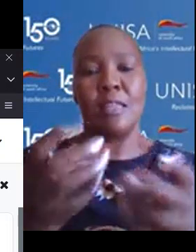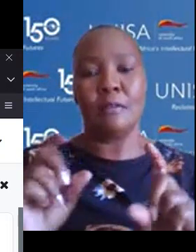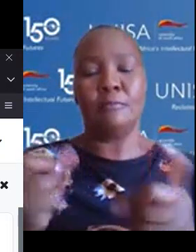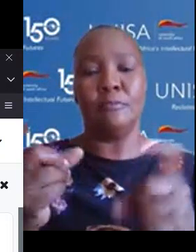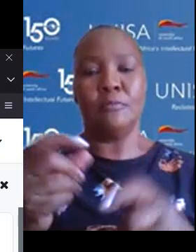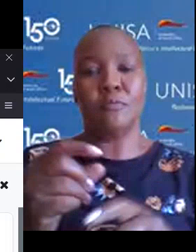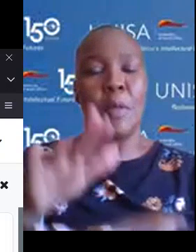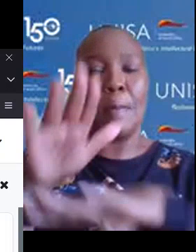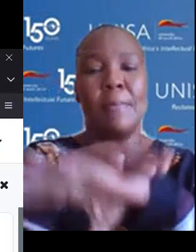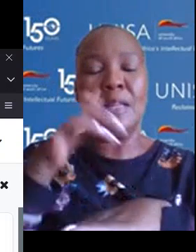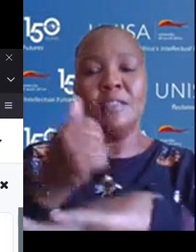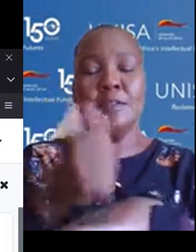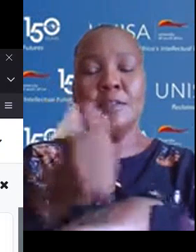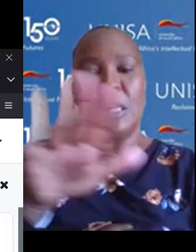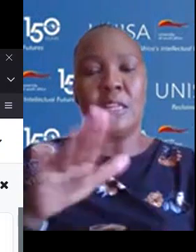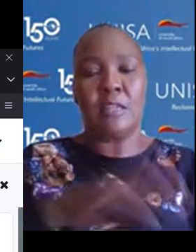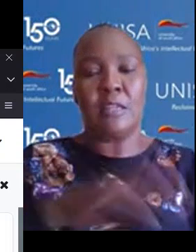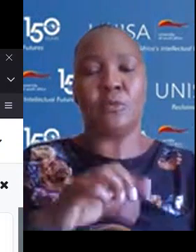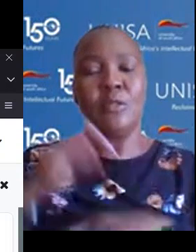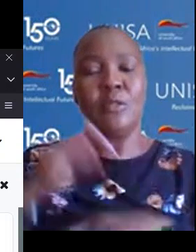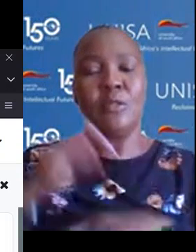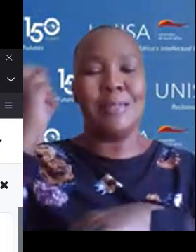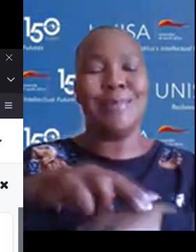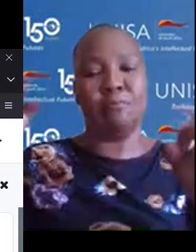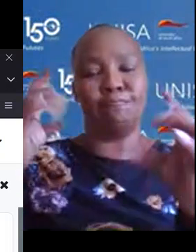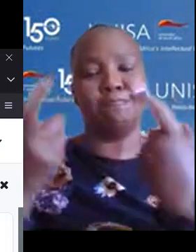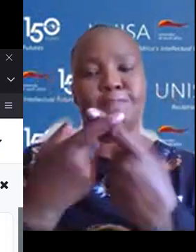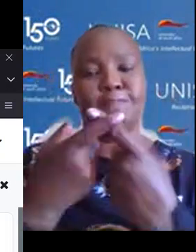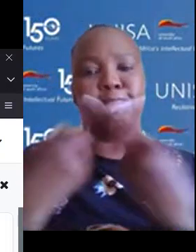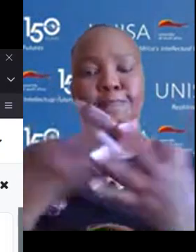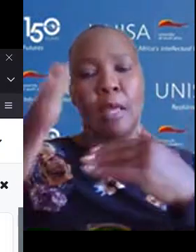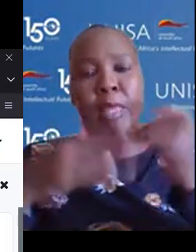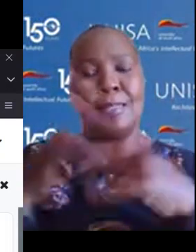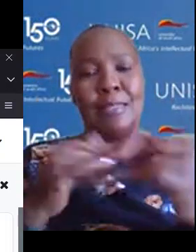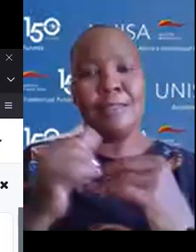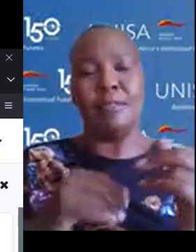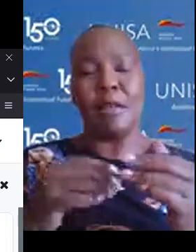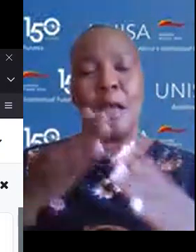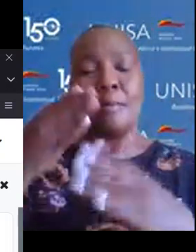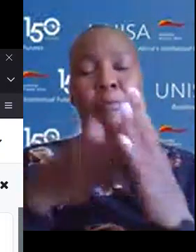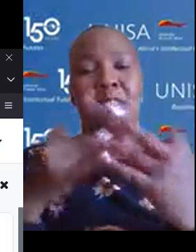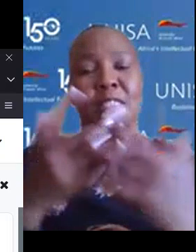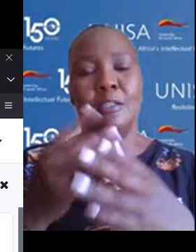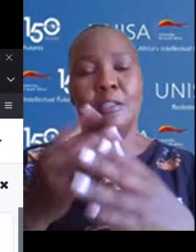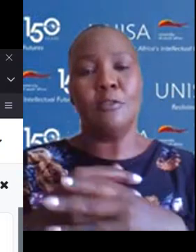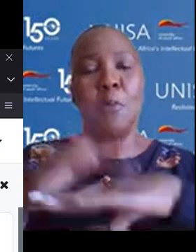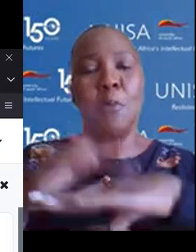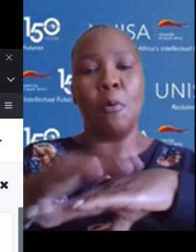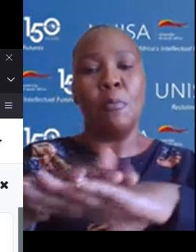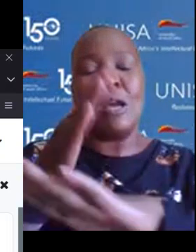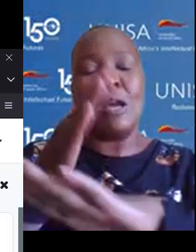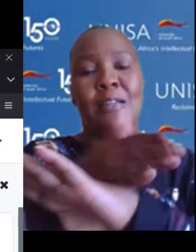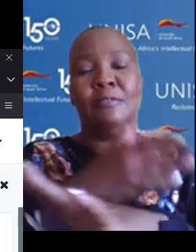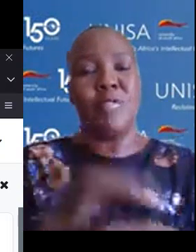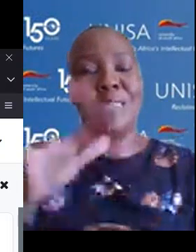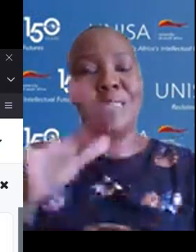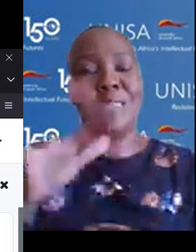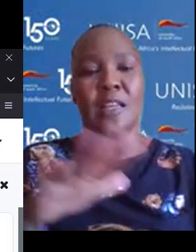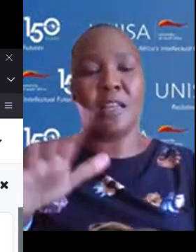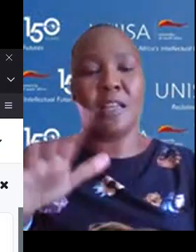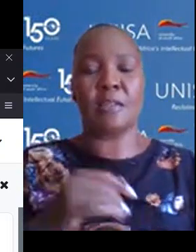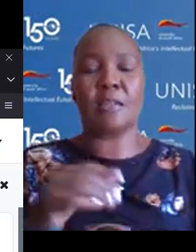basics of areas that you still need information from, and then we can build up into the more advanced areas to really get you up